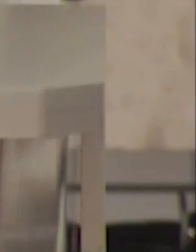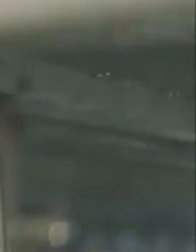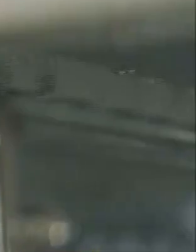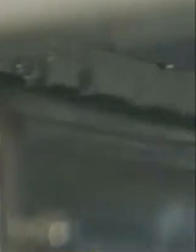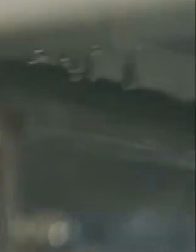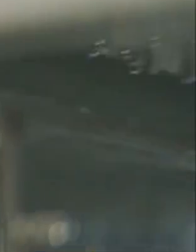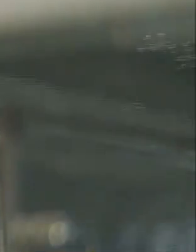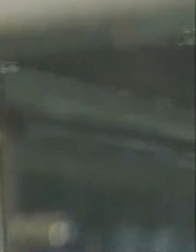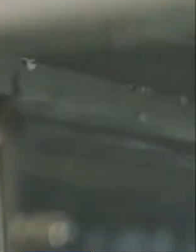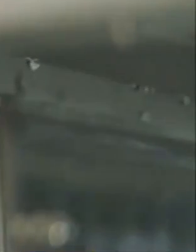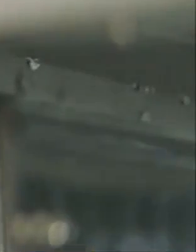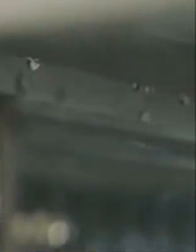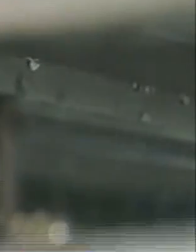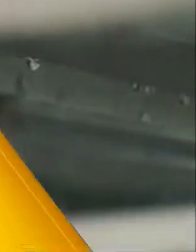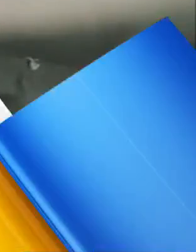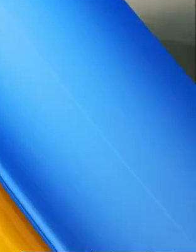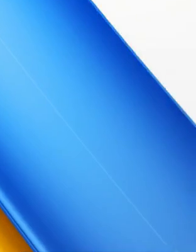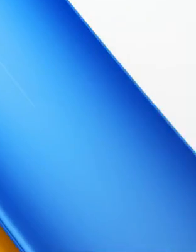of